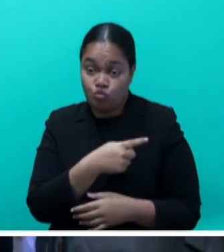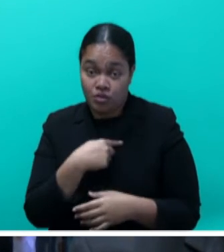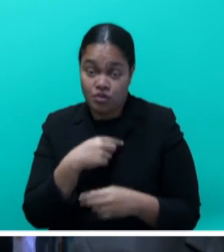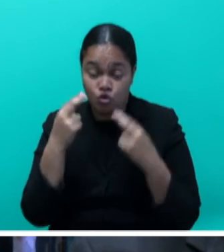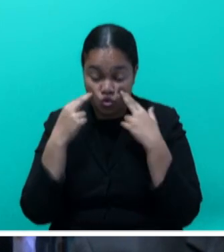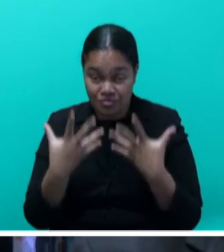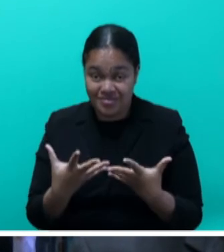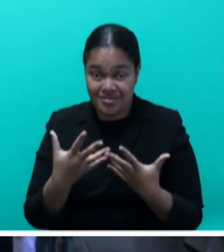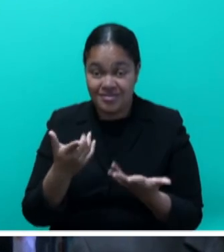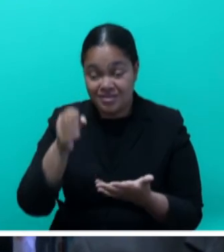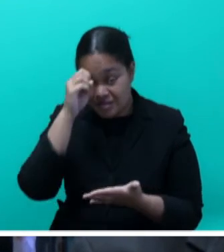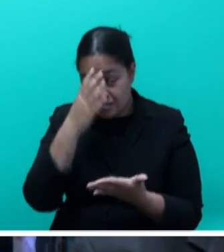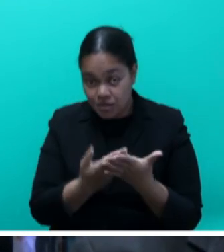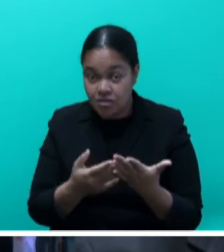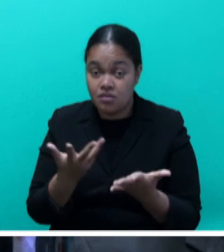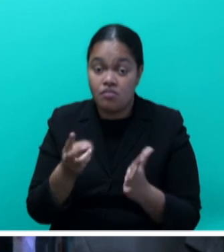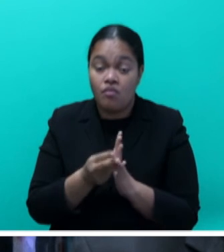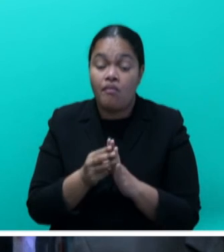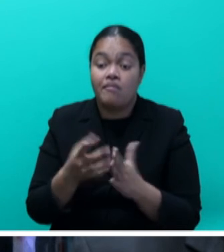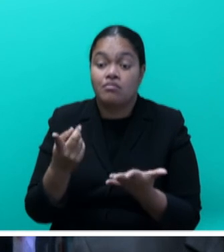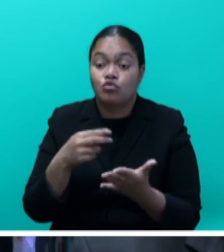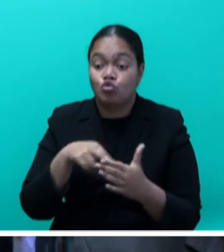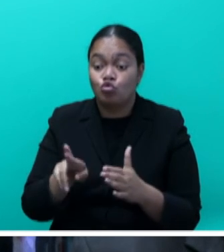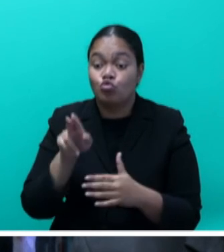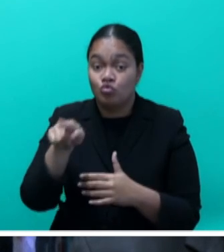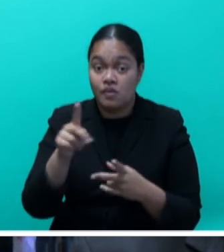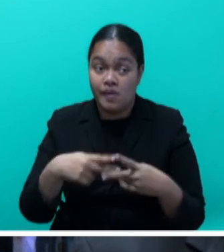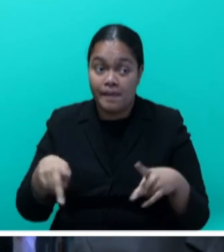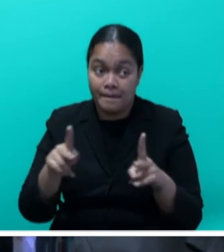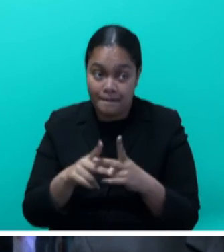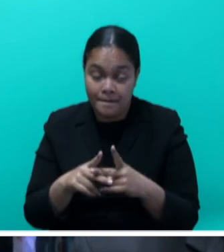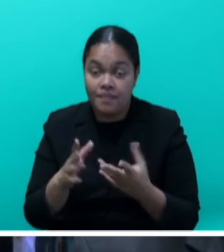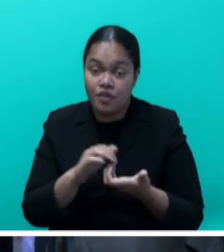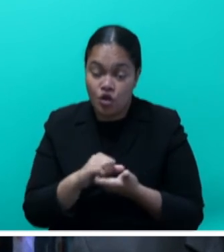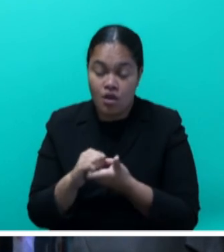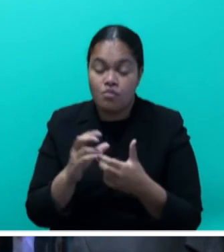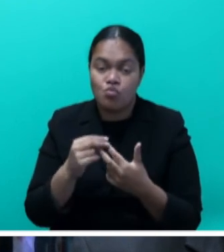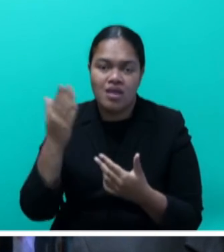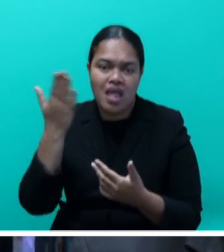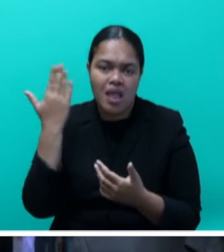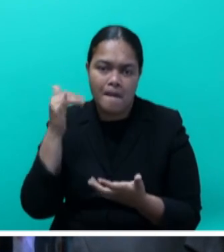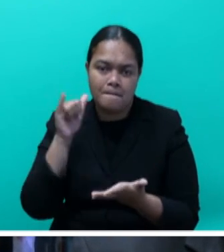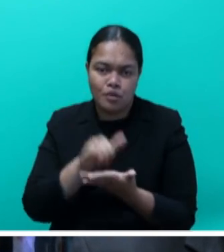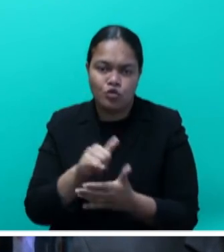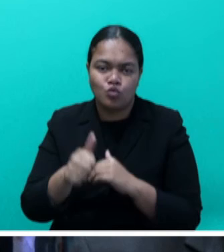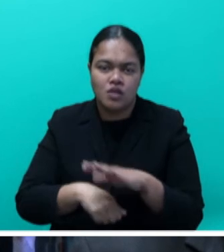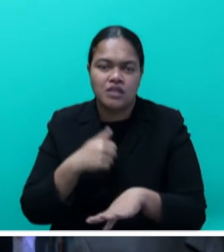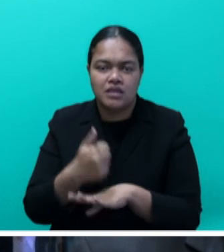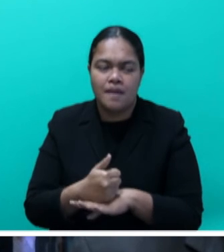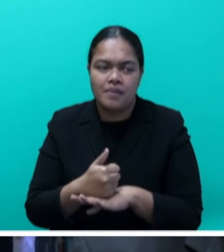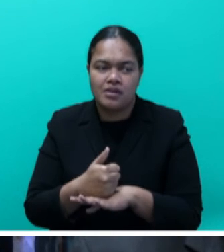Fijian experience, from the moment travelers step into Dallas, we are collaborating with the airport to establish a